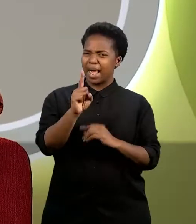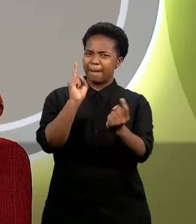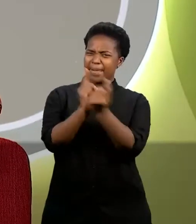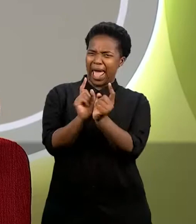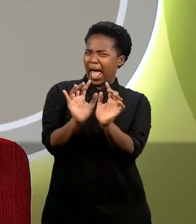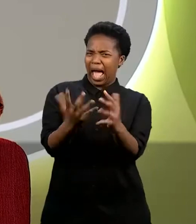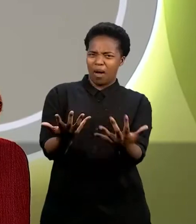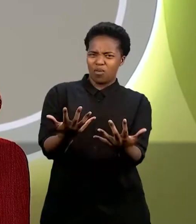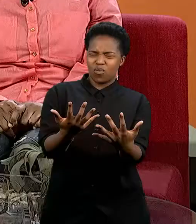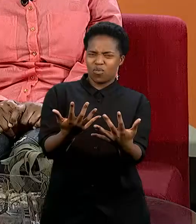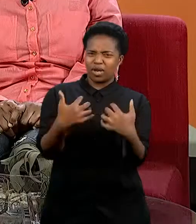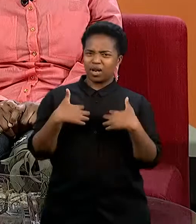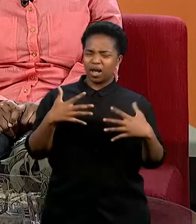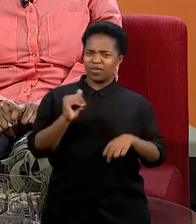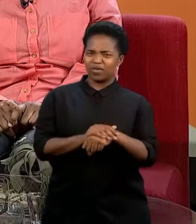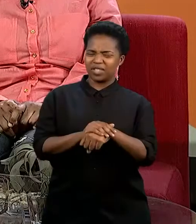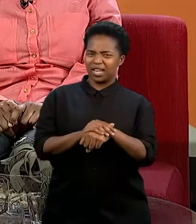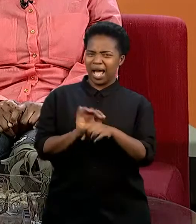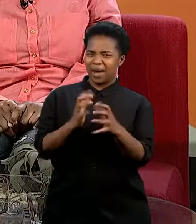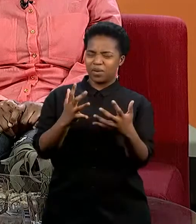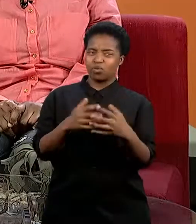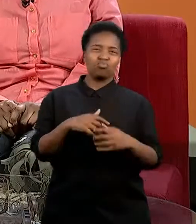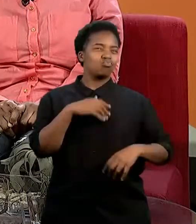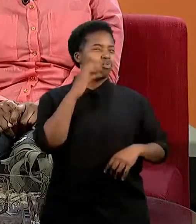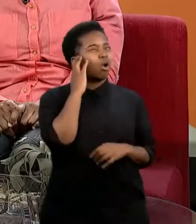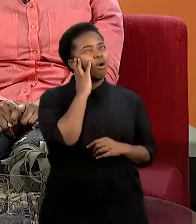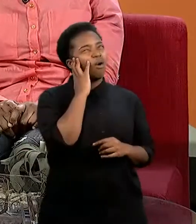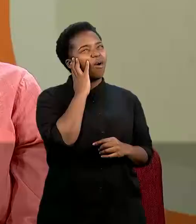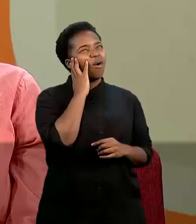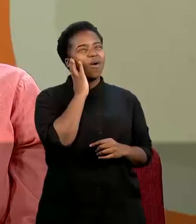no Sarah nihlangane njani futhi nihlangane nini? Yho.